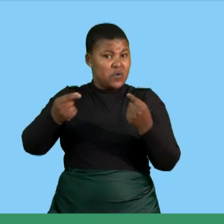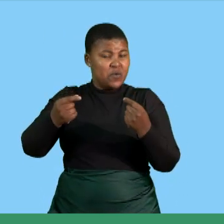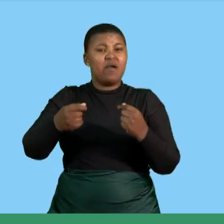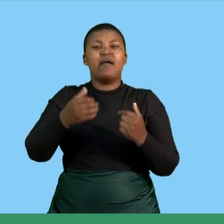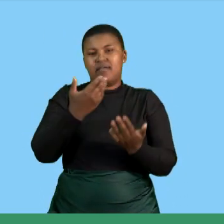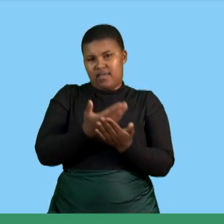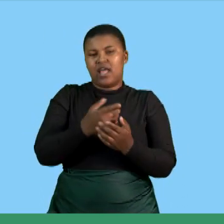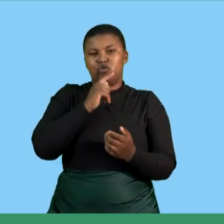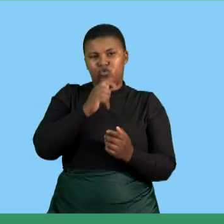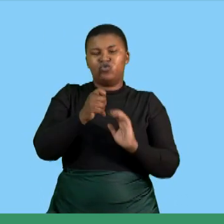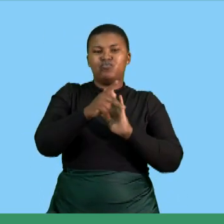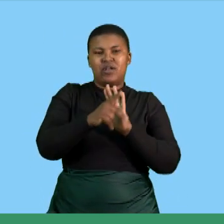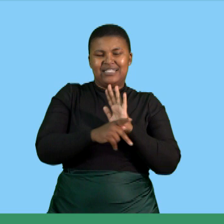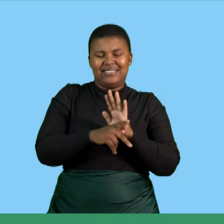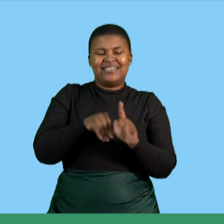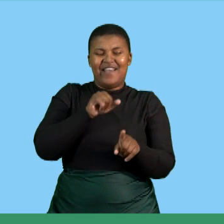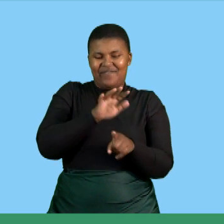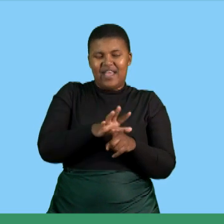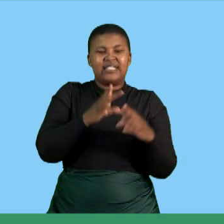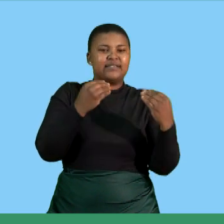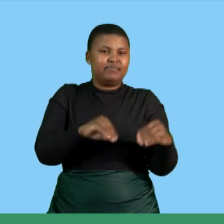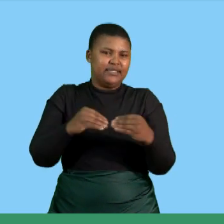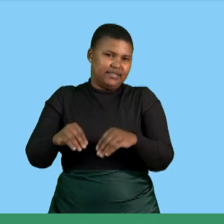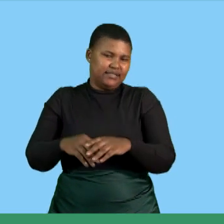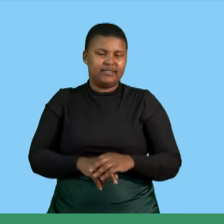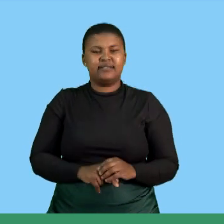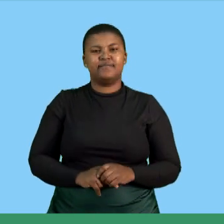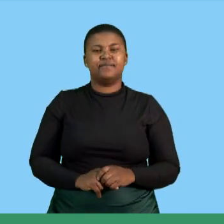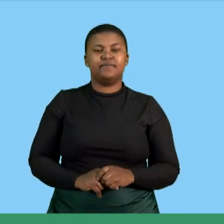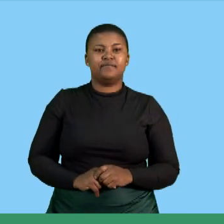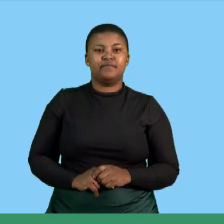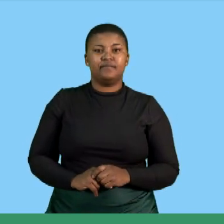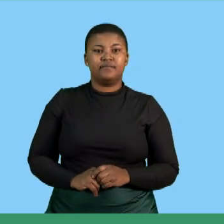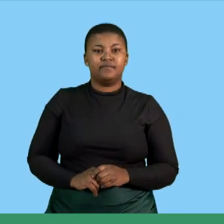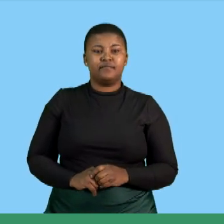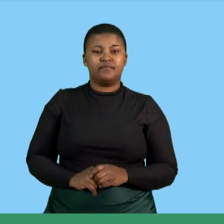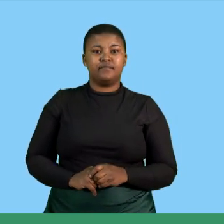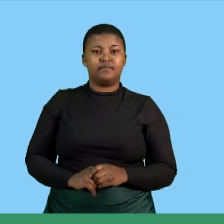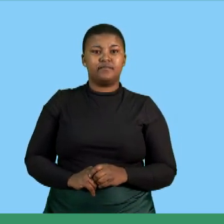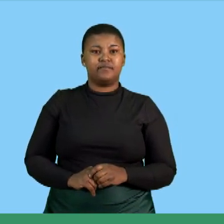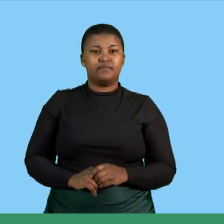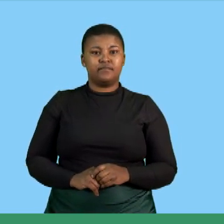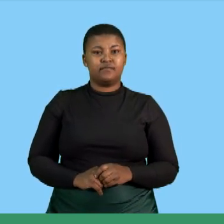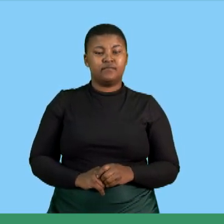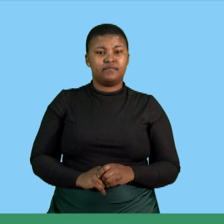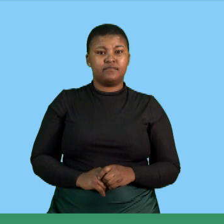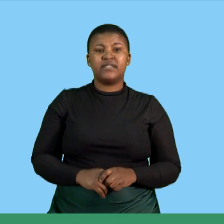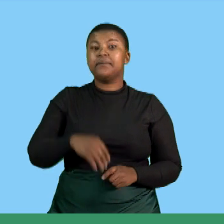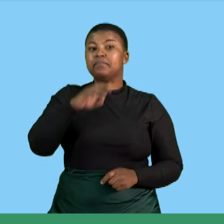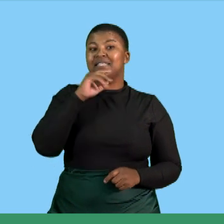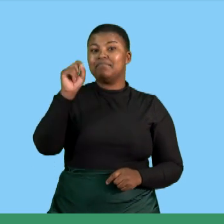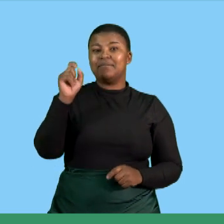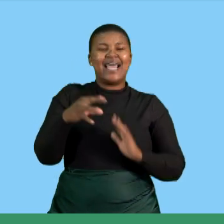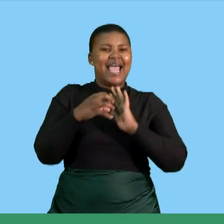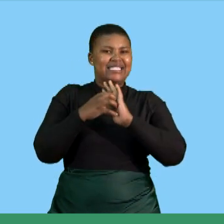result in policy changes, and this may affect our business. So we have here just taken the example